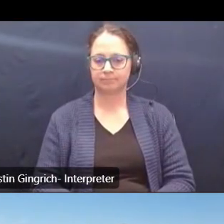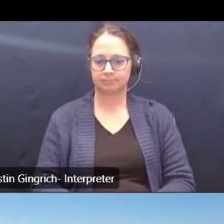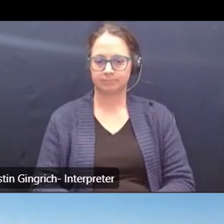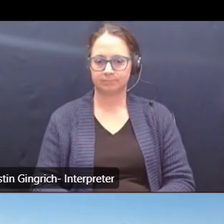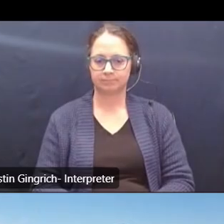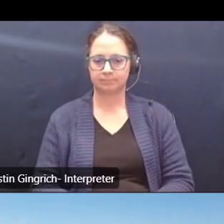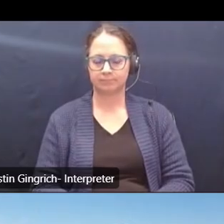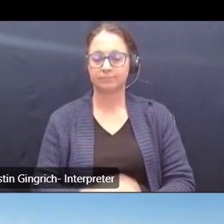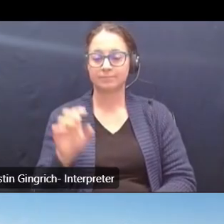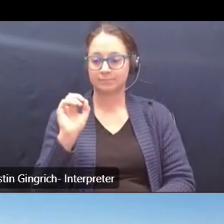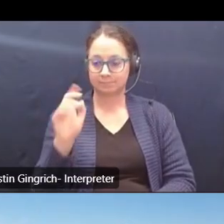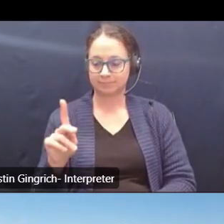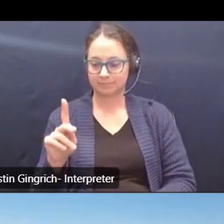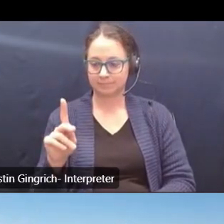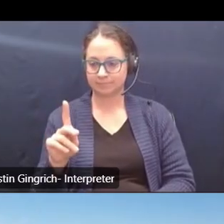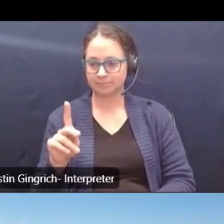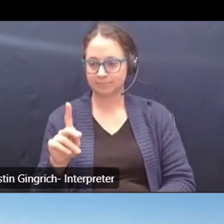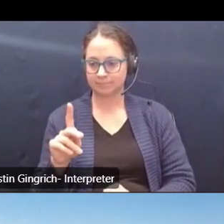Okay.